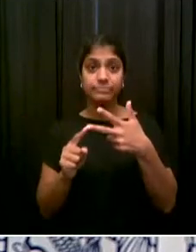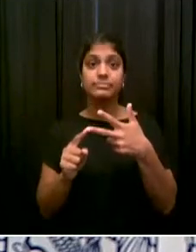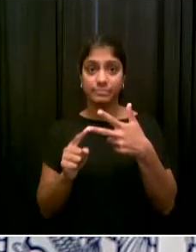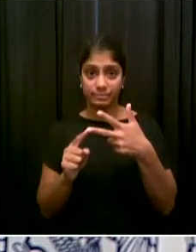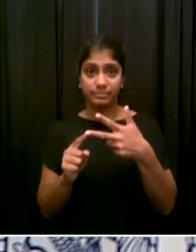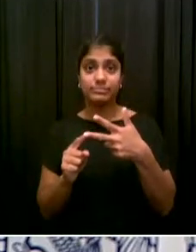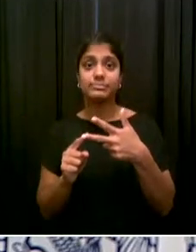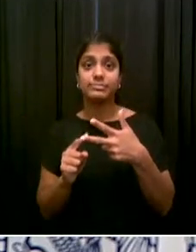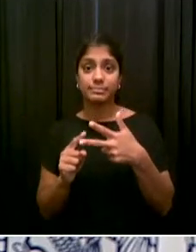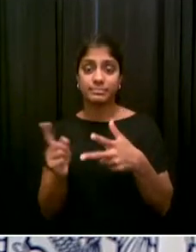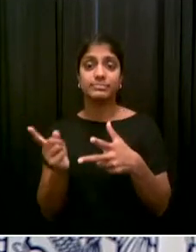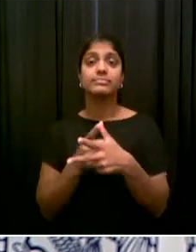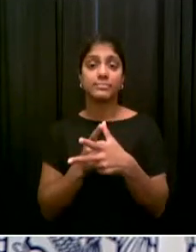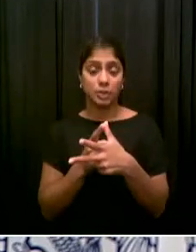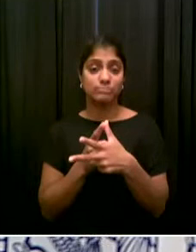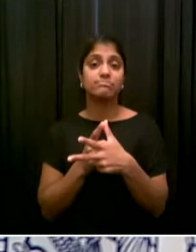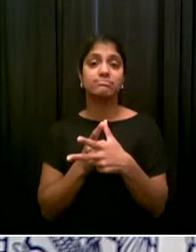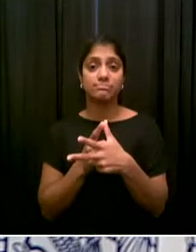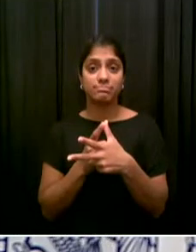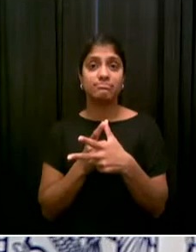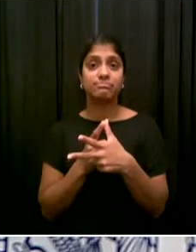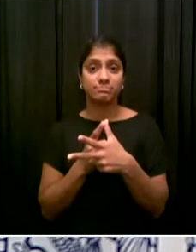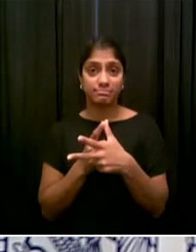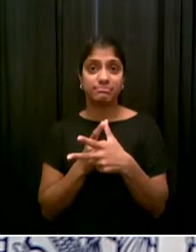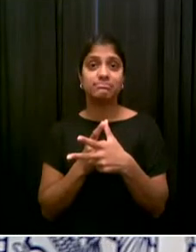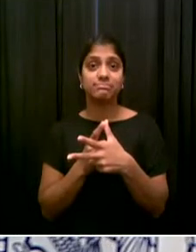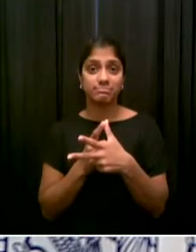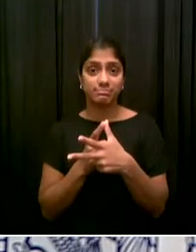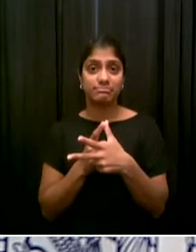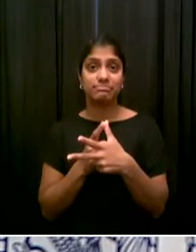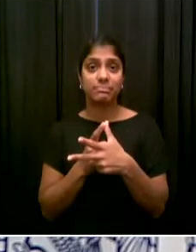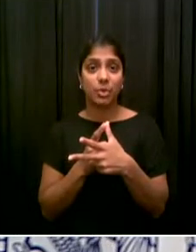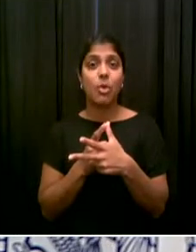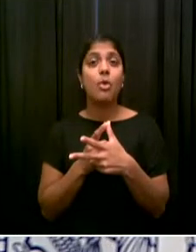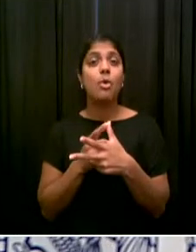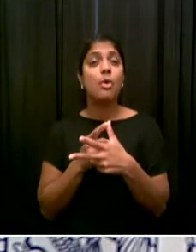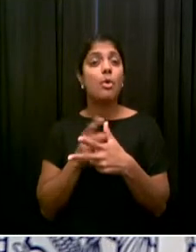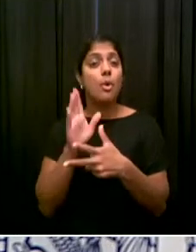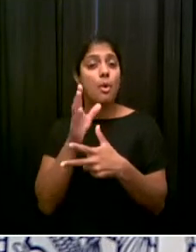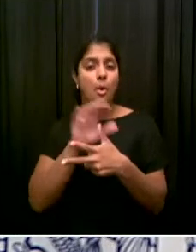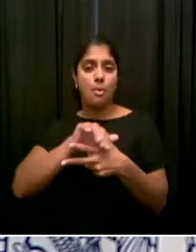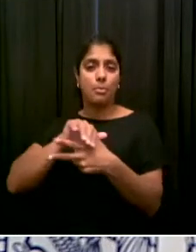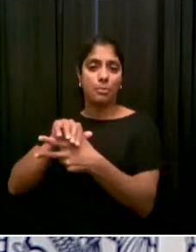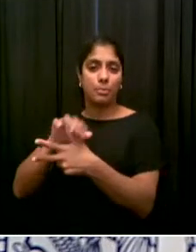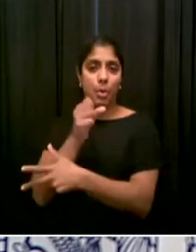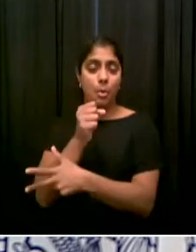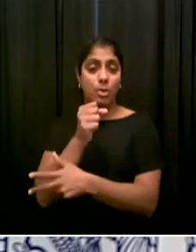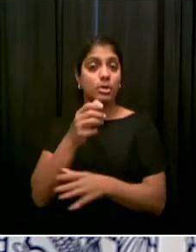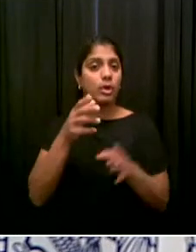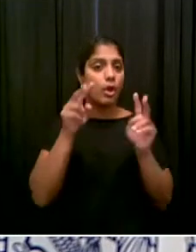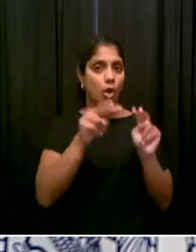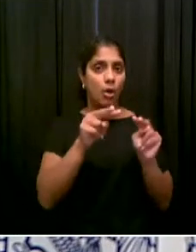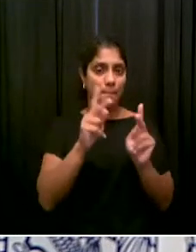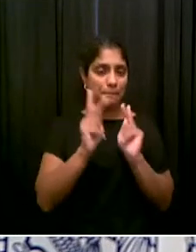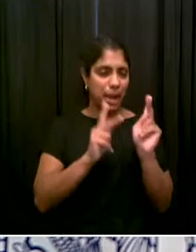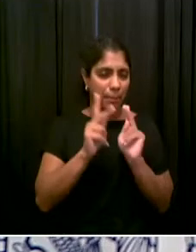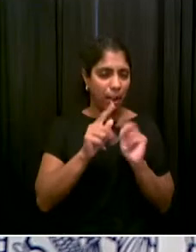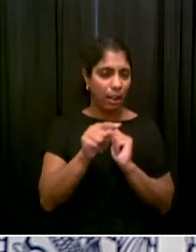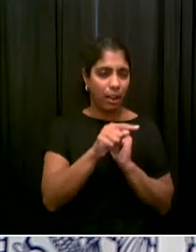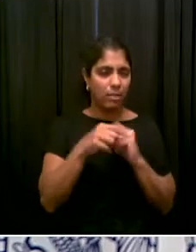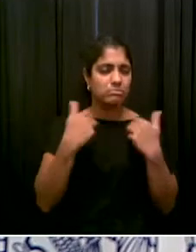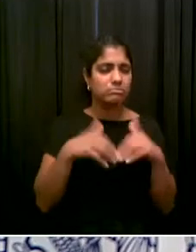folks who have given their whole life to New York City and made a difference. And particularly